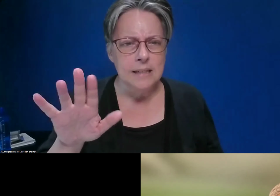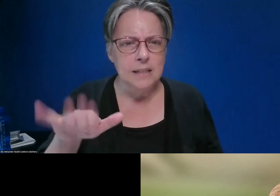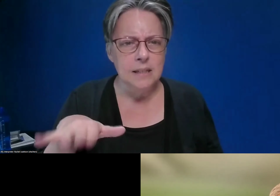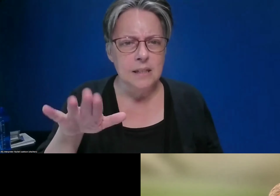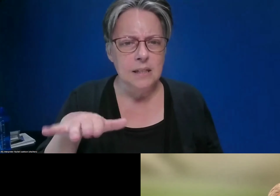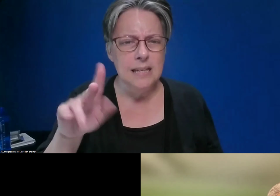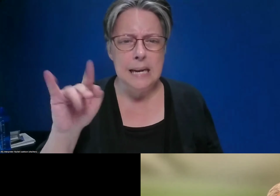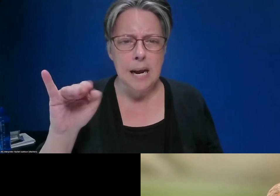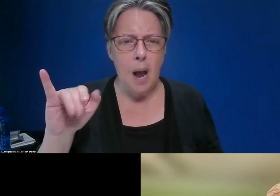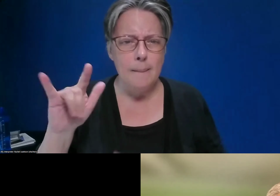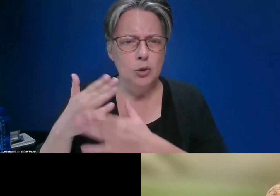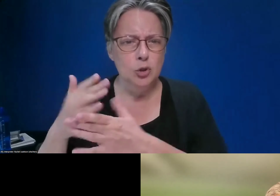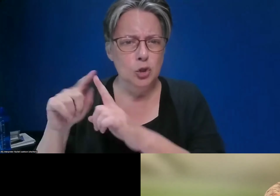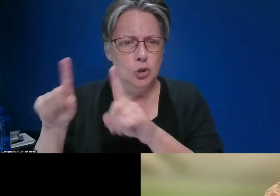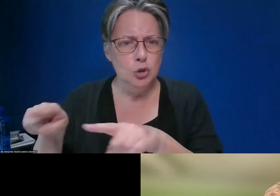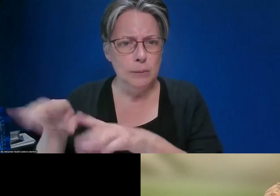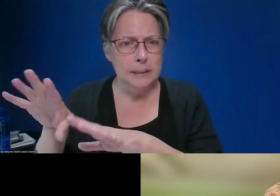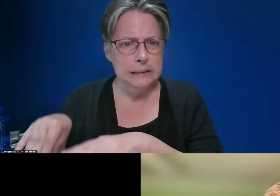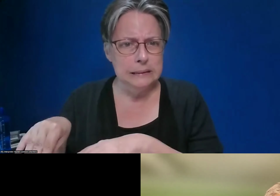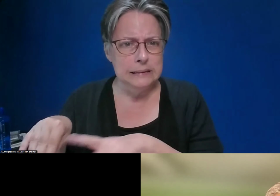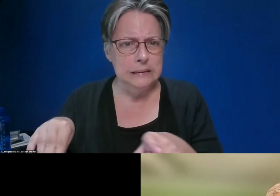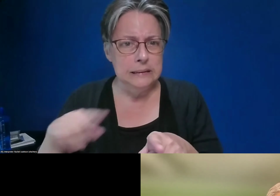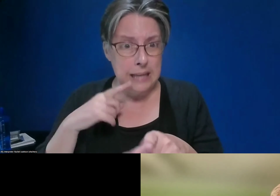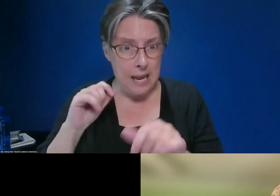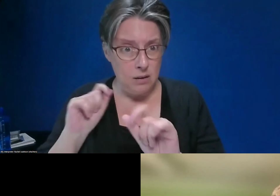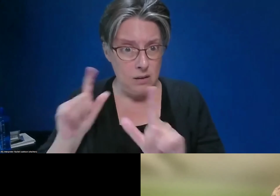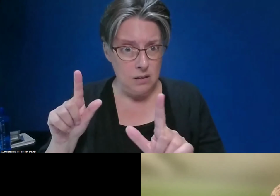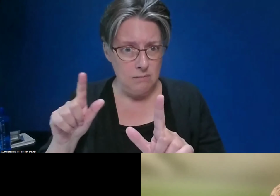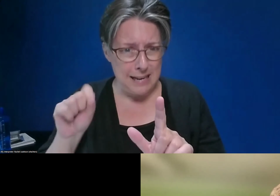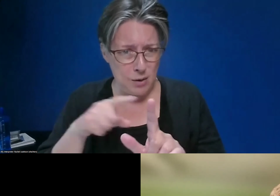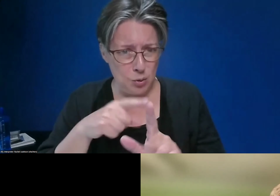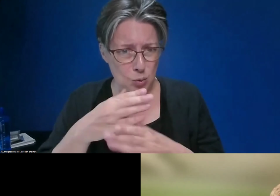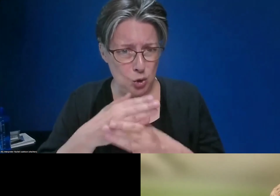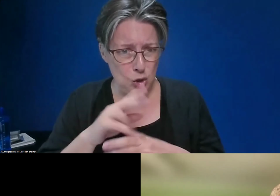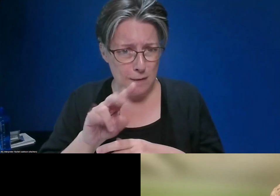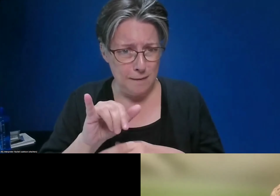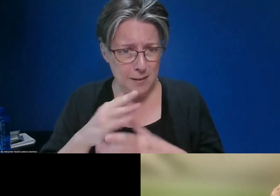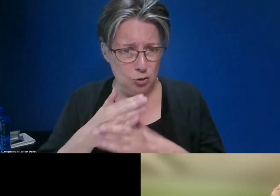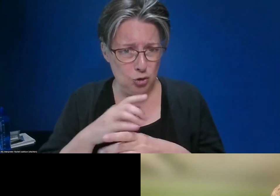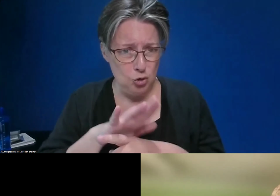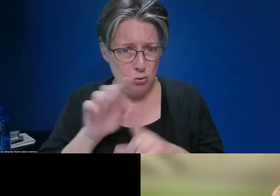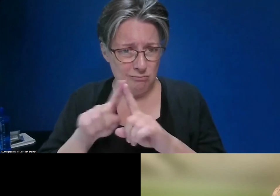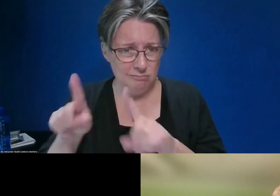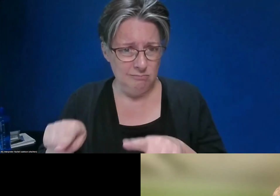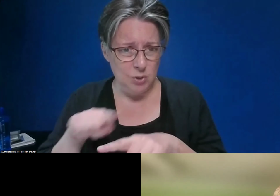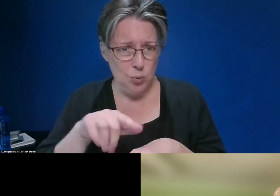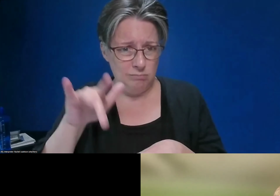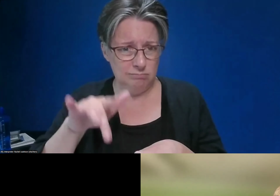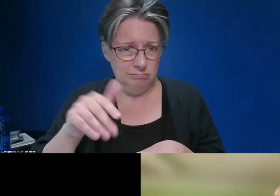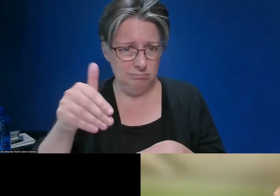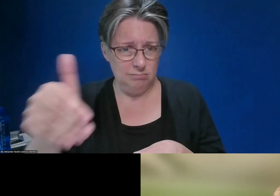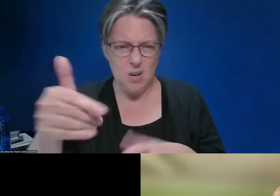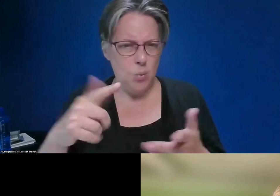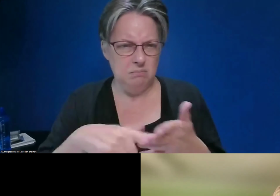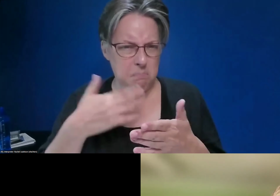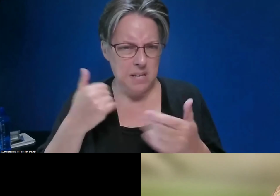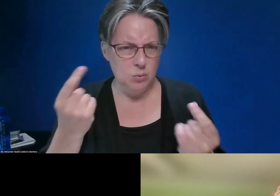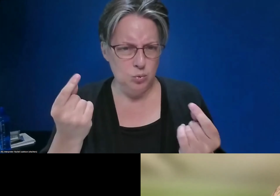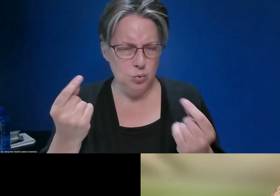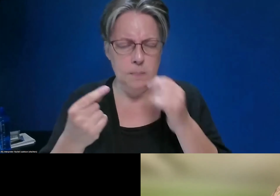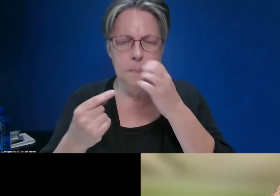Kamal was sharing his screen, is that right? Are you able to share yours and we can just have you advance the slides, or what's the best way to do